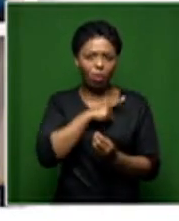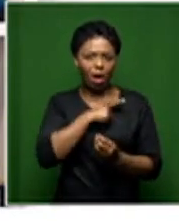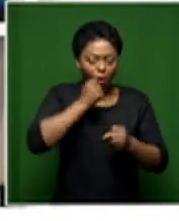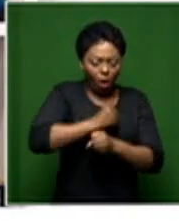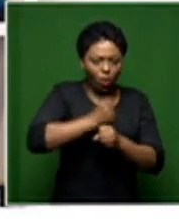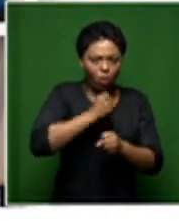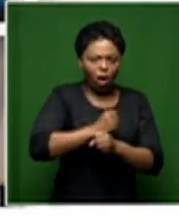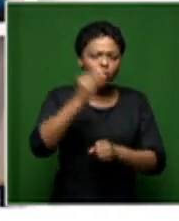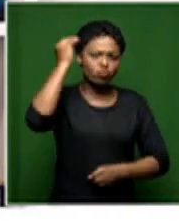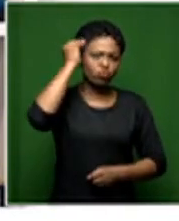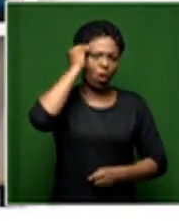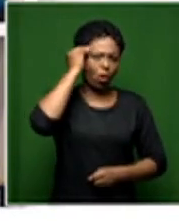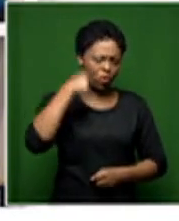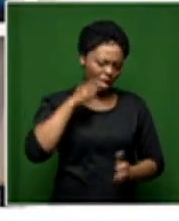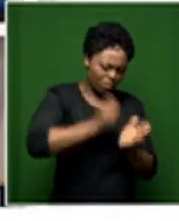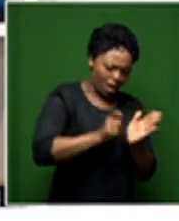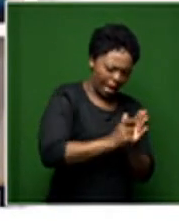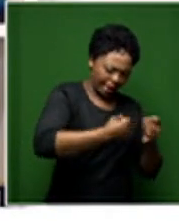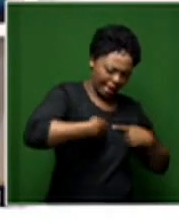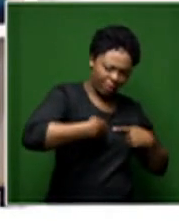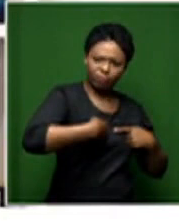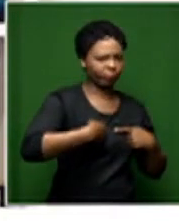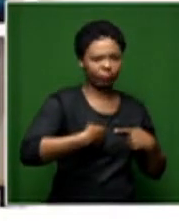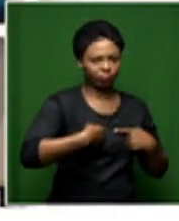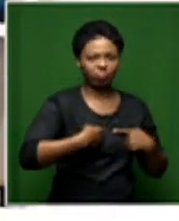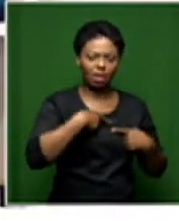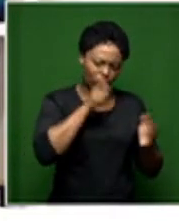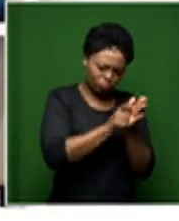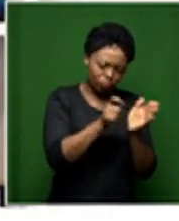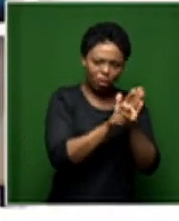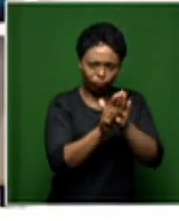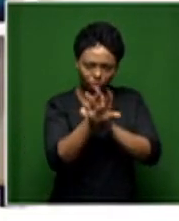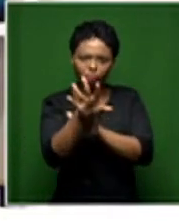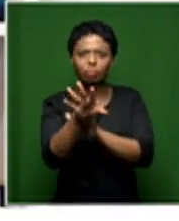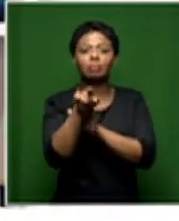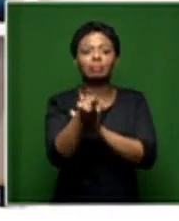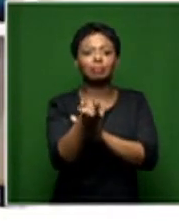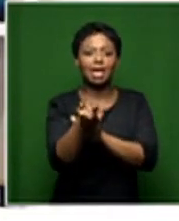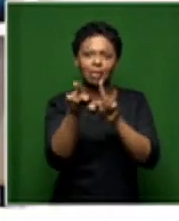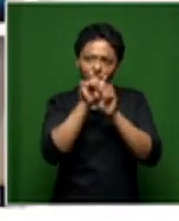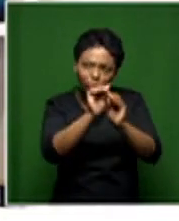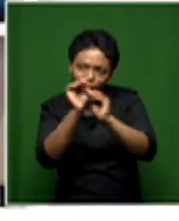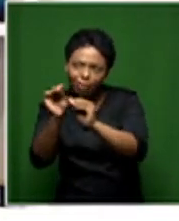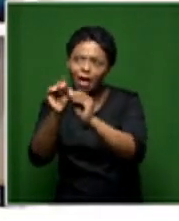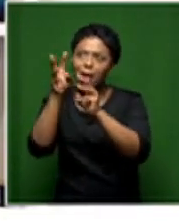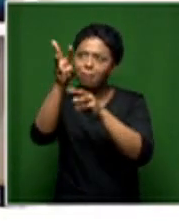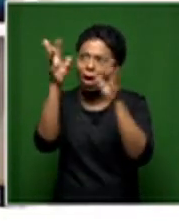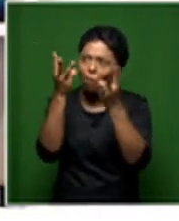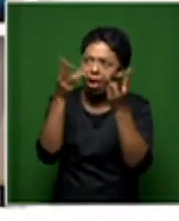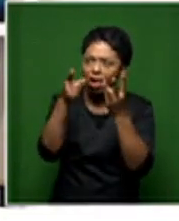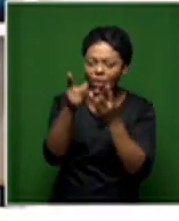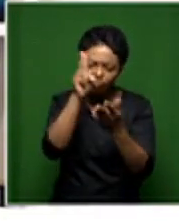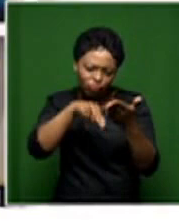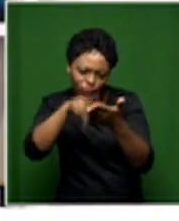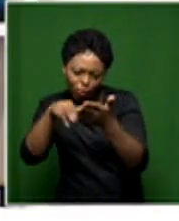being recognized. I mean, we're not just writing for ourselves, but we are writing to also inform and educate the people who read our books. So it's quite an honor,